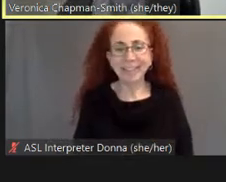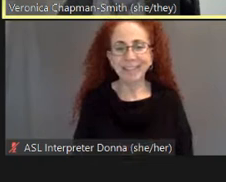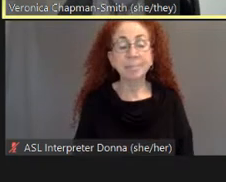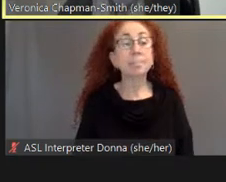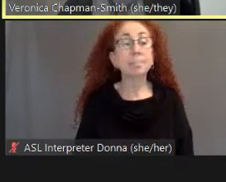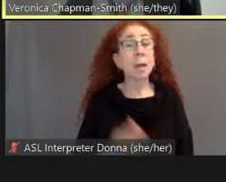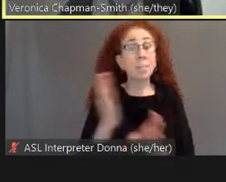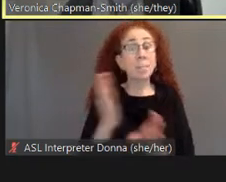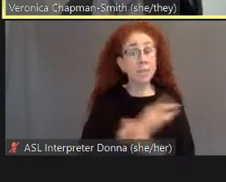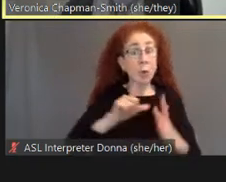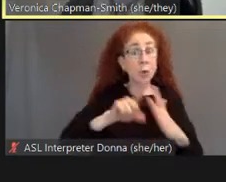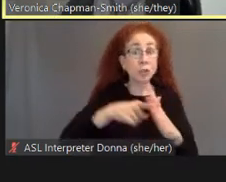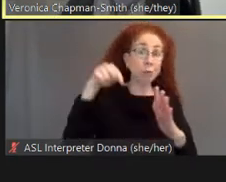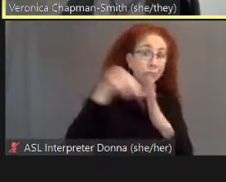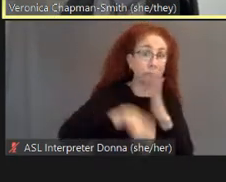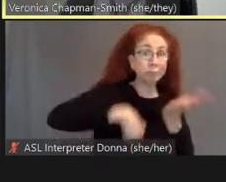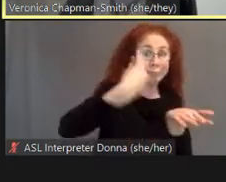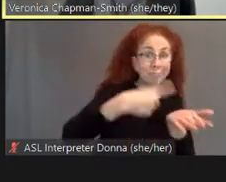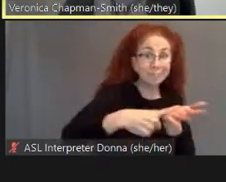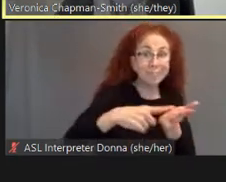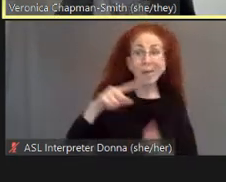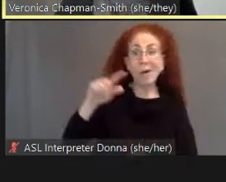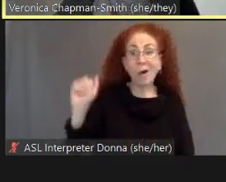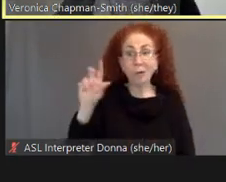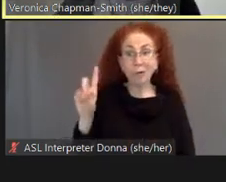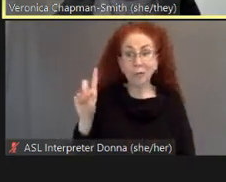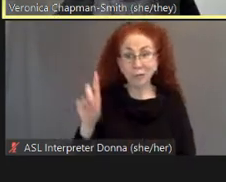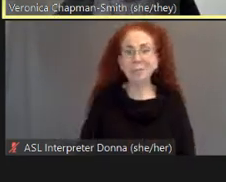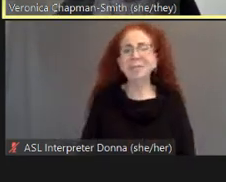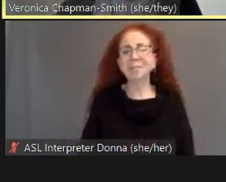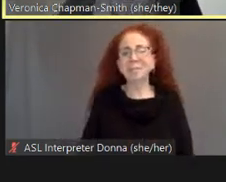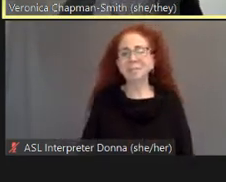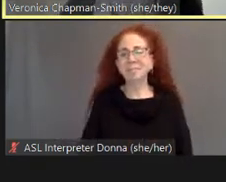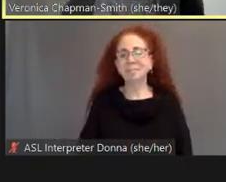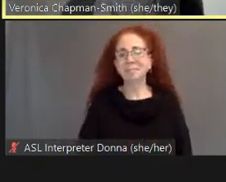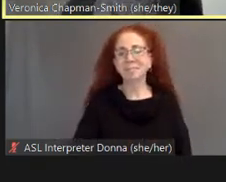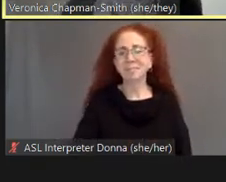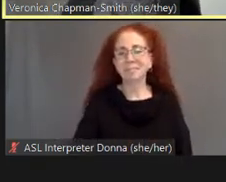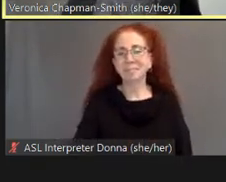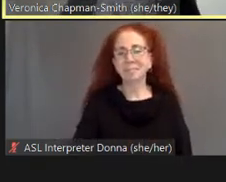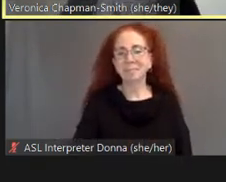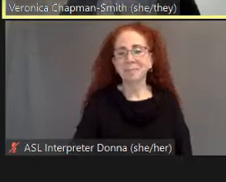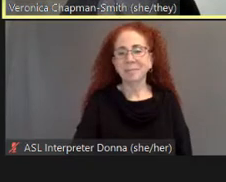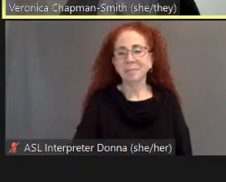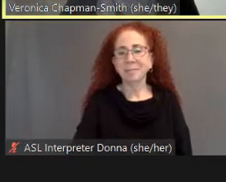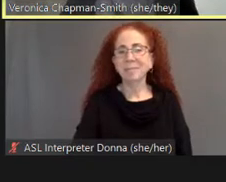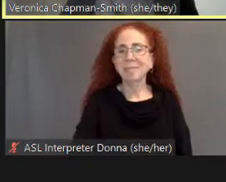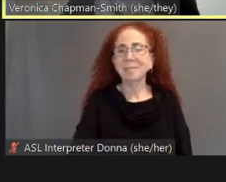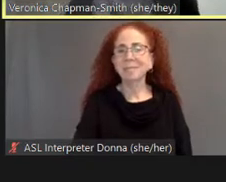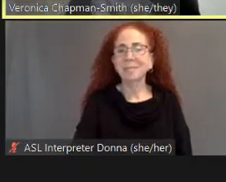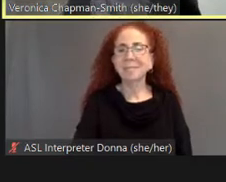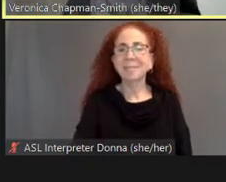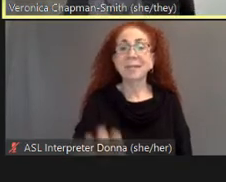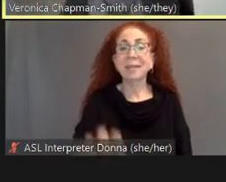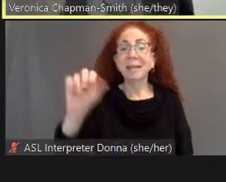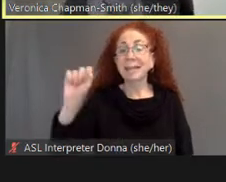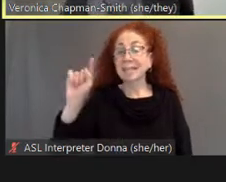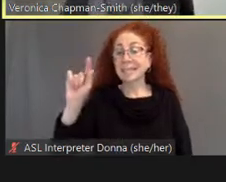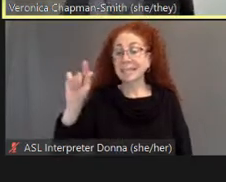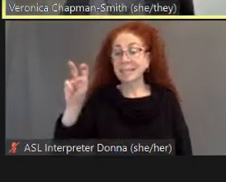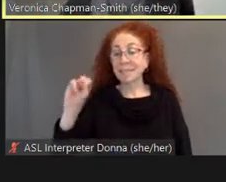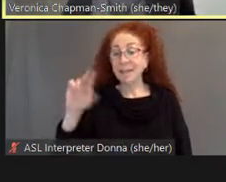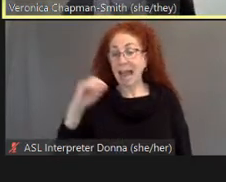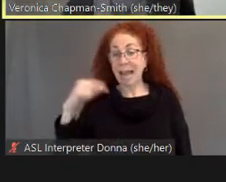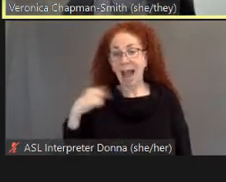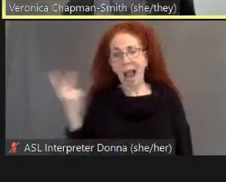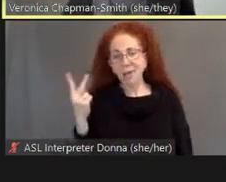Before we get into the nitty-gritty of audio descriptions, my colleague Stephen and I thought it might be helpful for people to